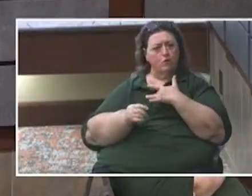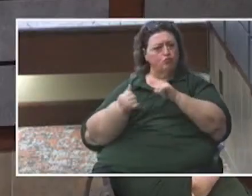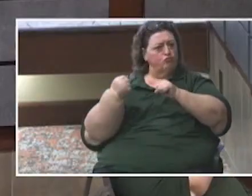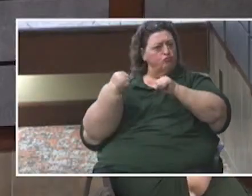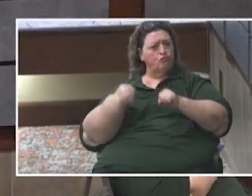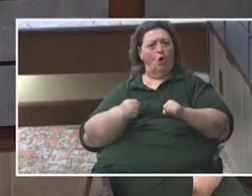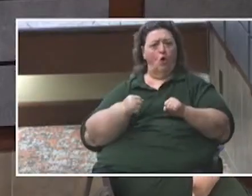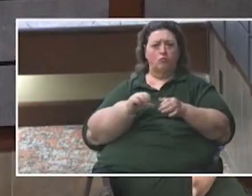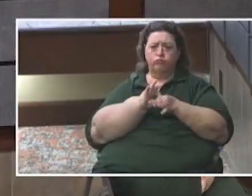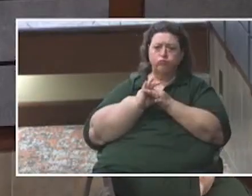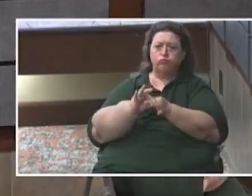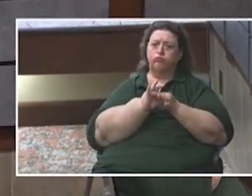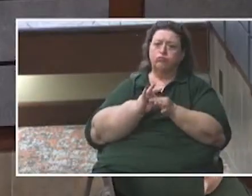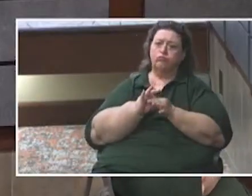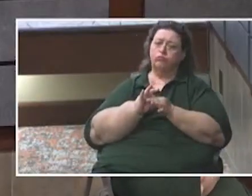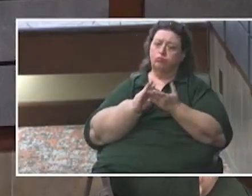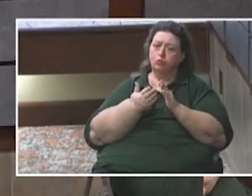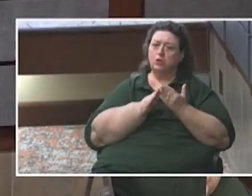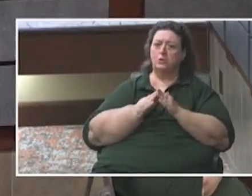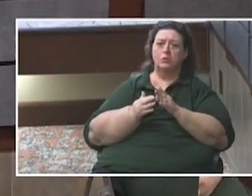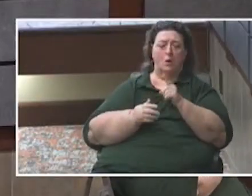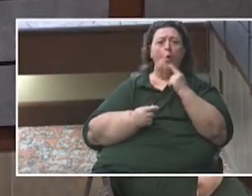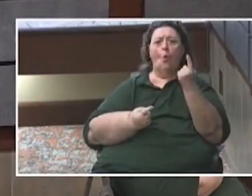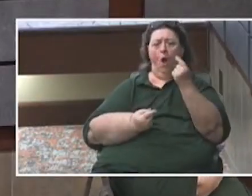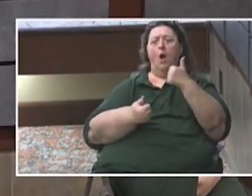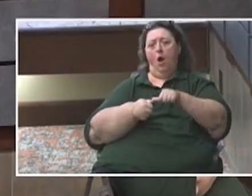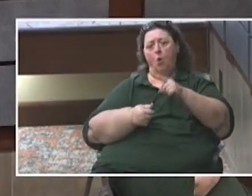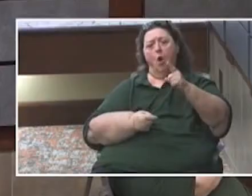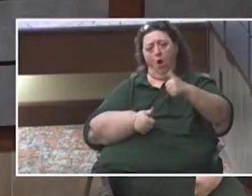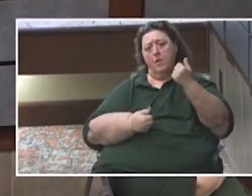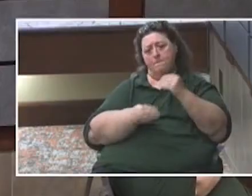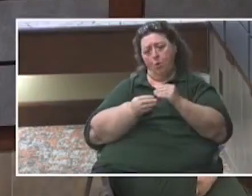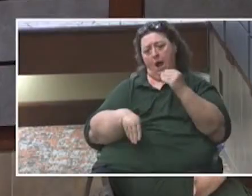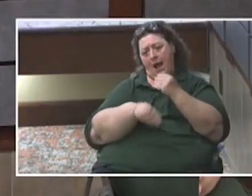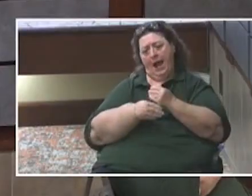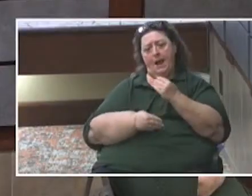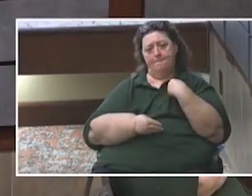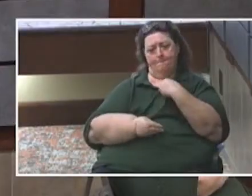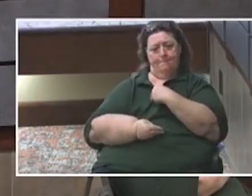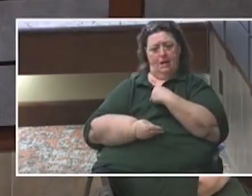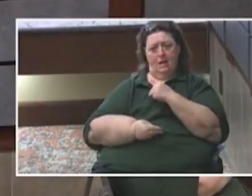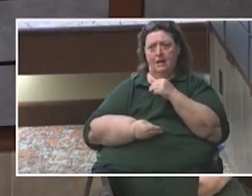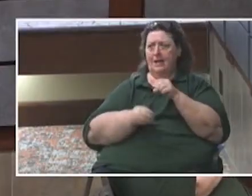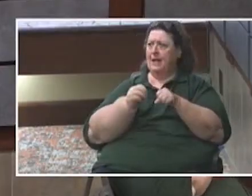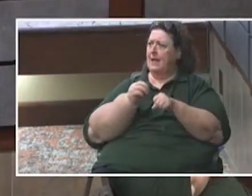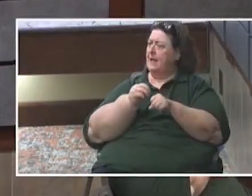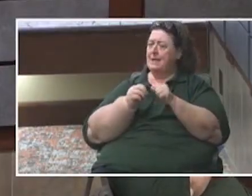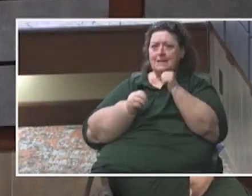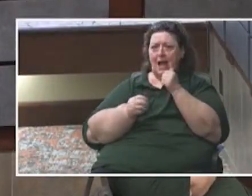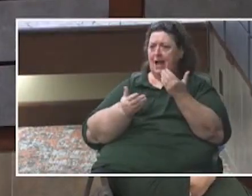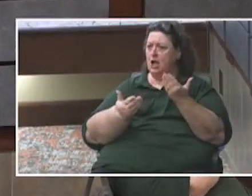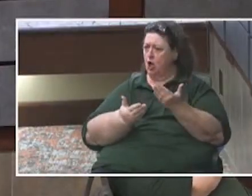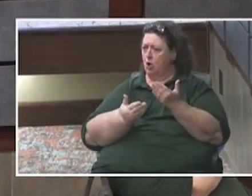photo. You think. There was one other D9 member Shall not be in named. the house, but,